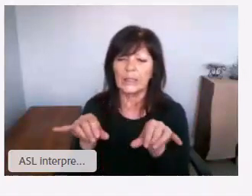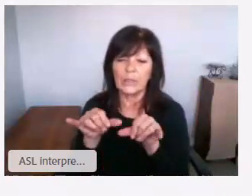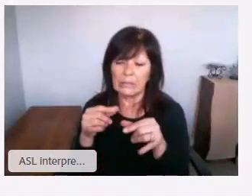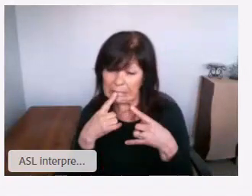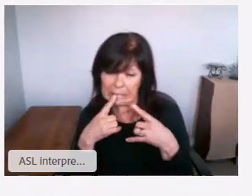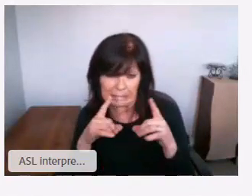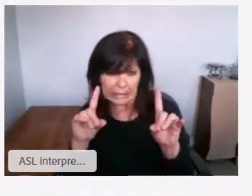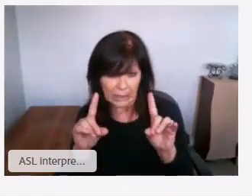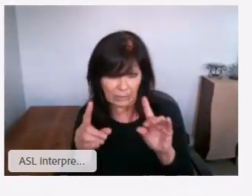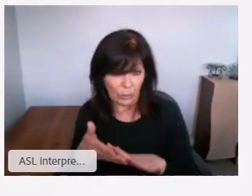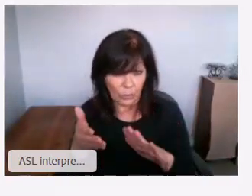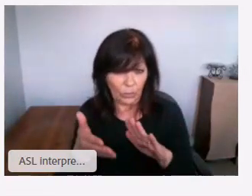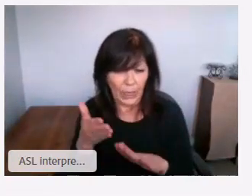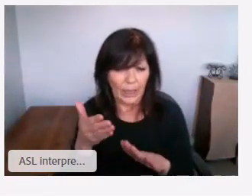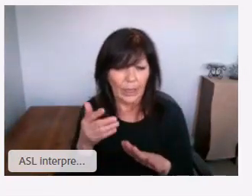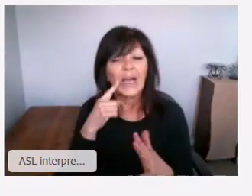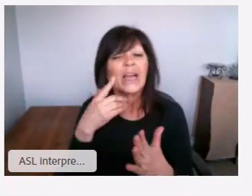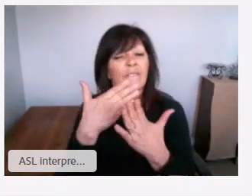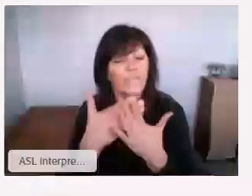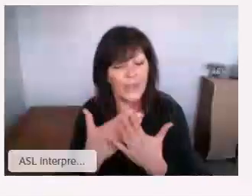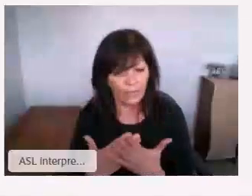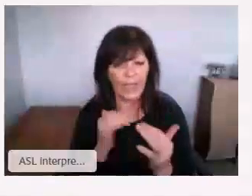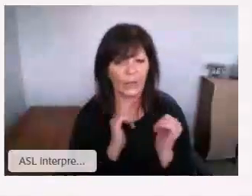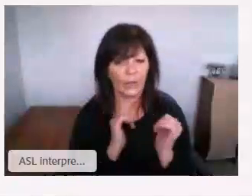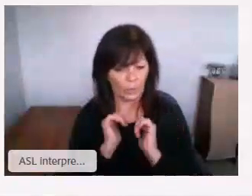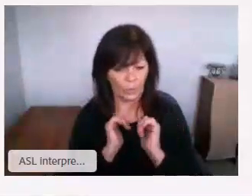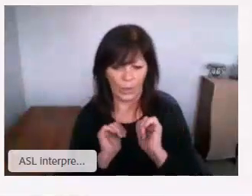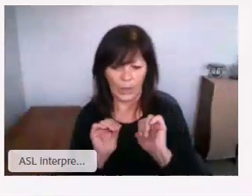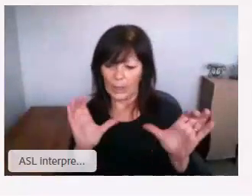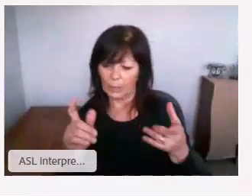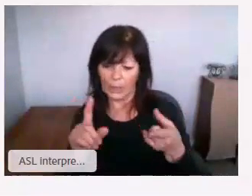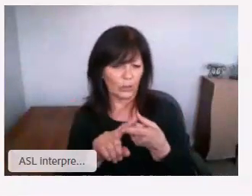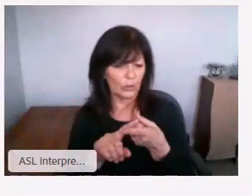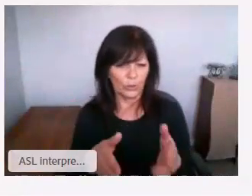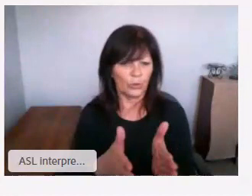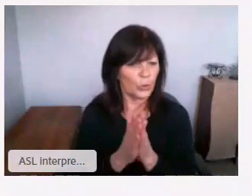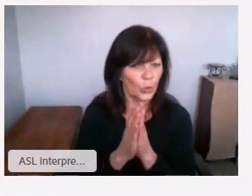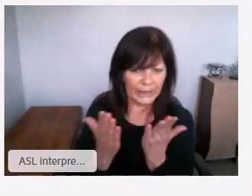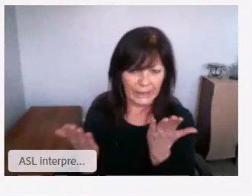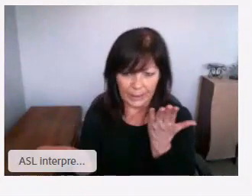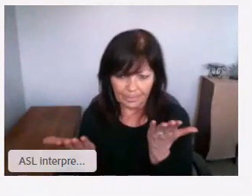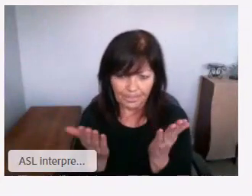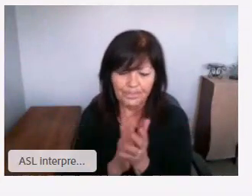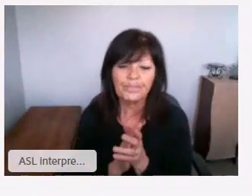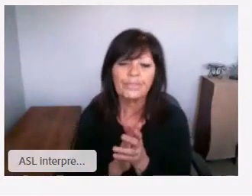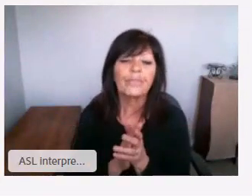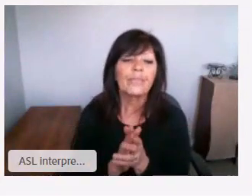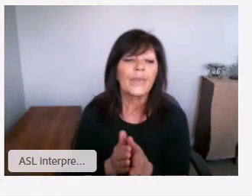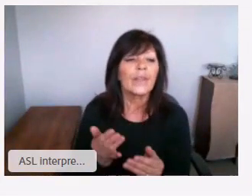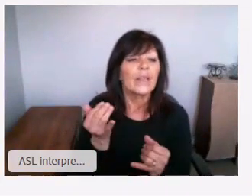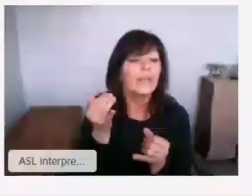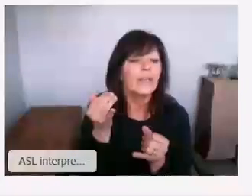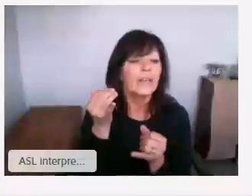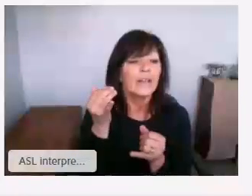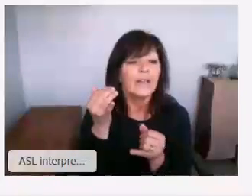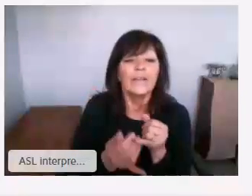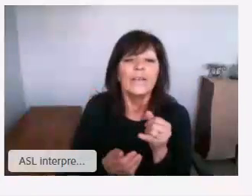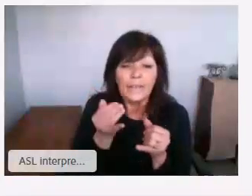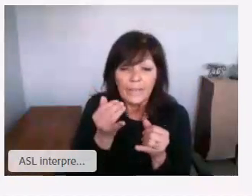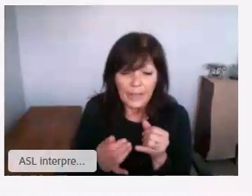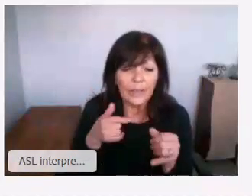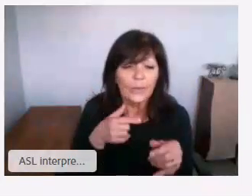deployment by verifying performance against the requirements. Finally, we